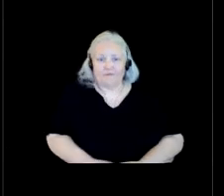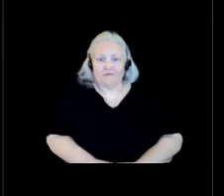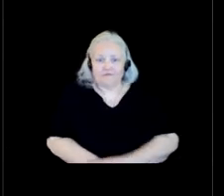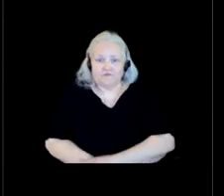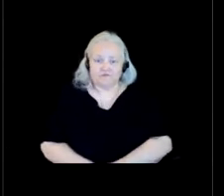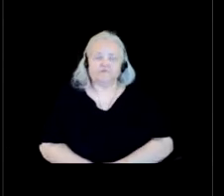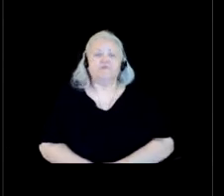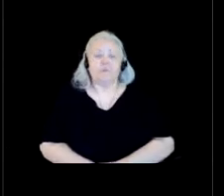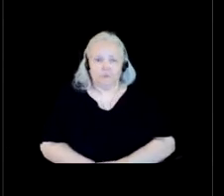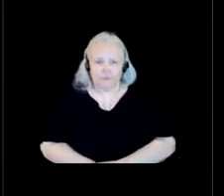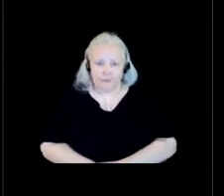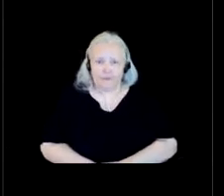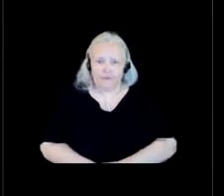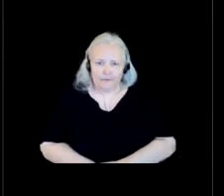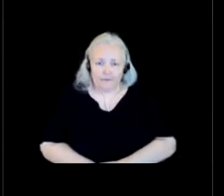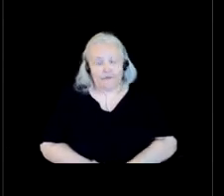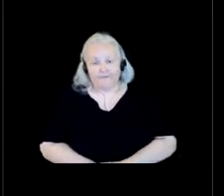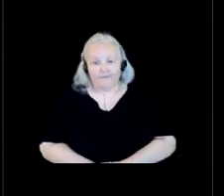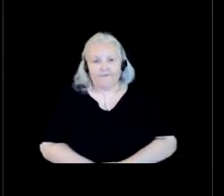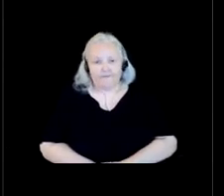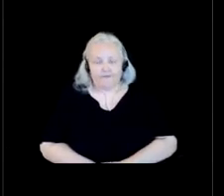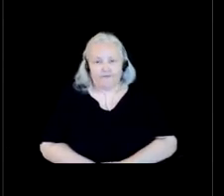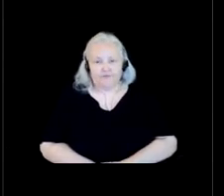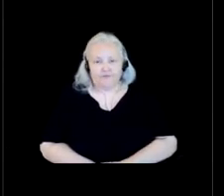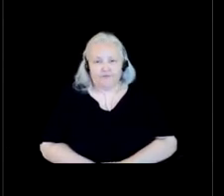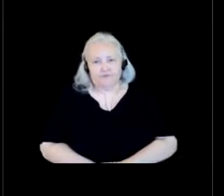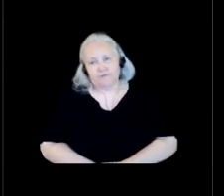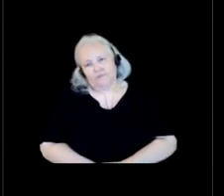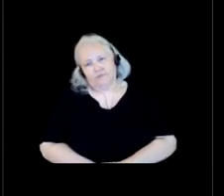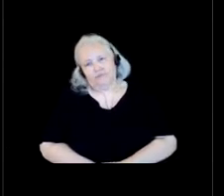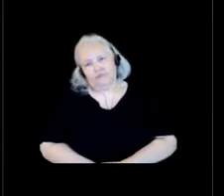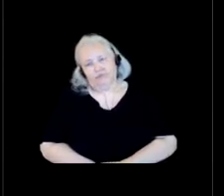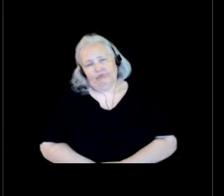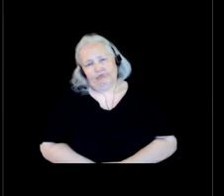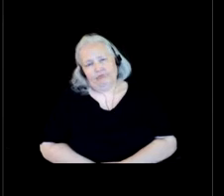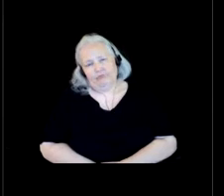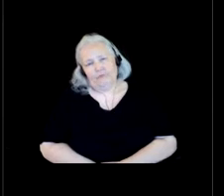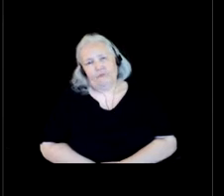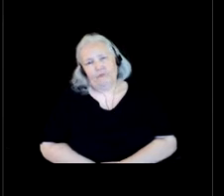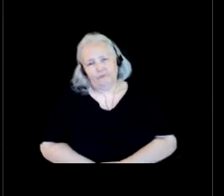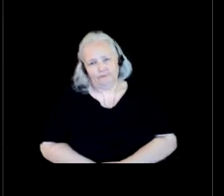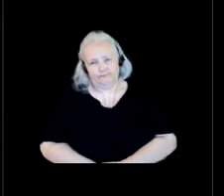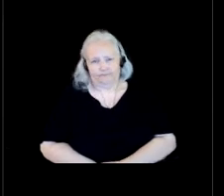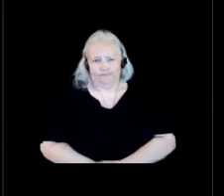Okay, we'll just keep it open for a few more seconds here.